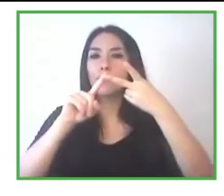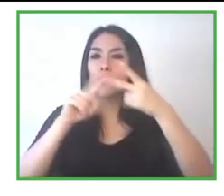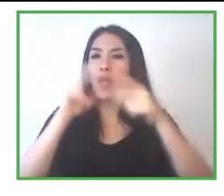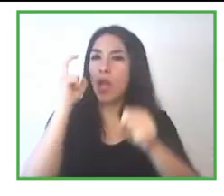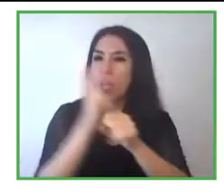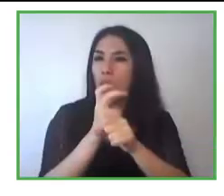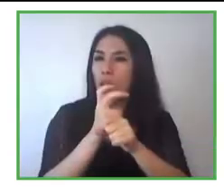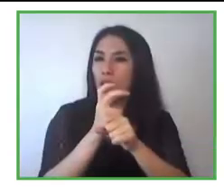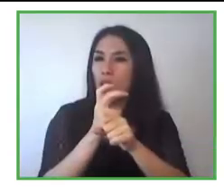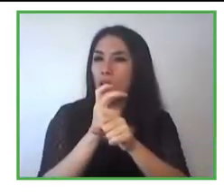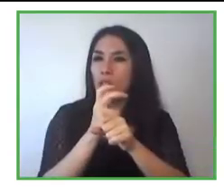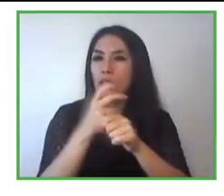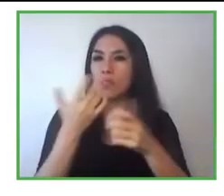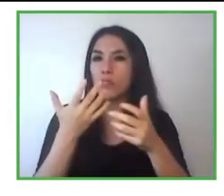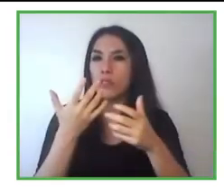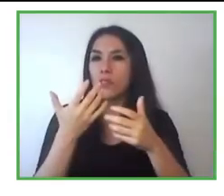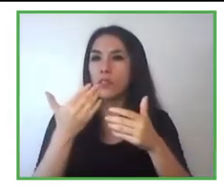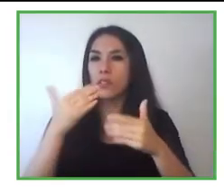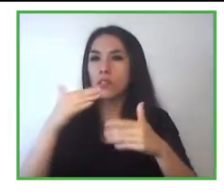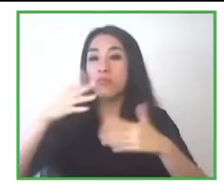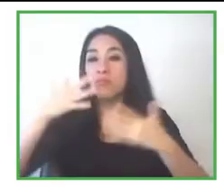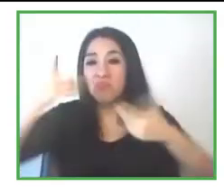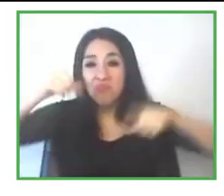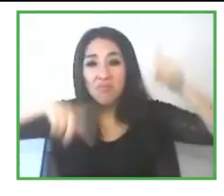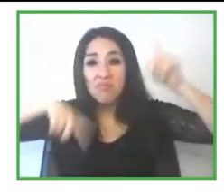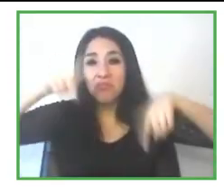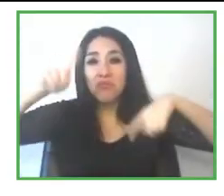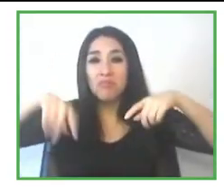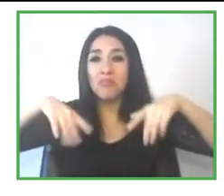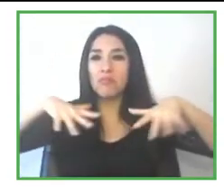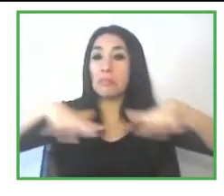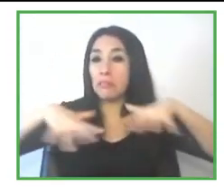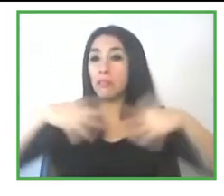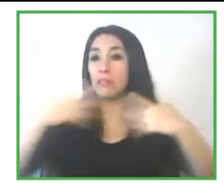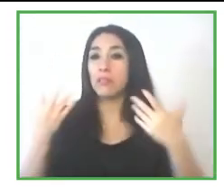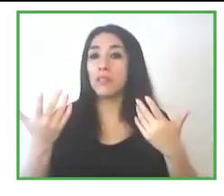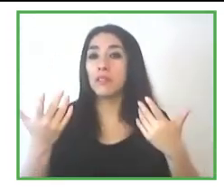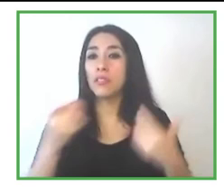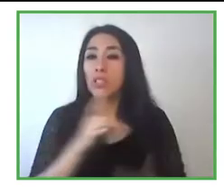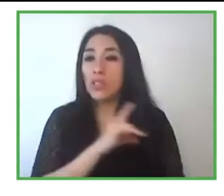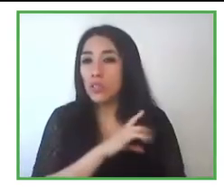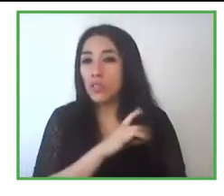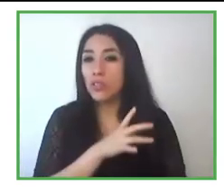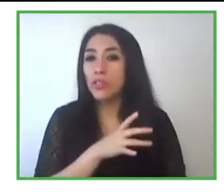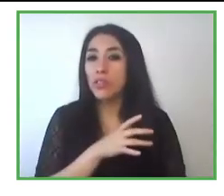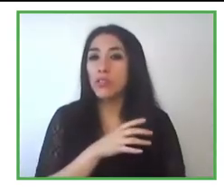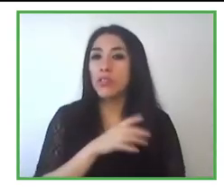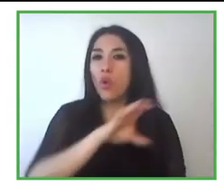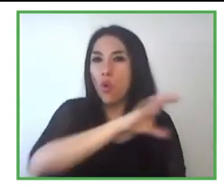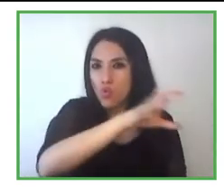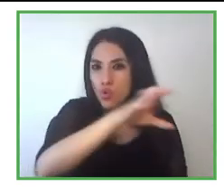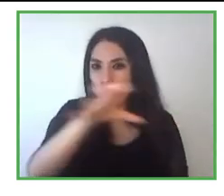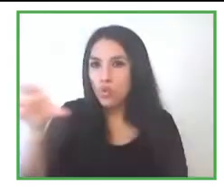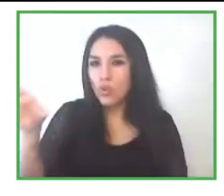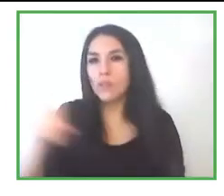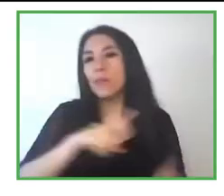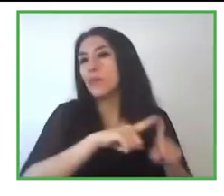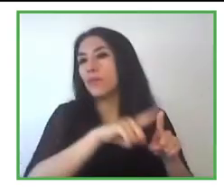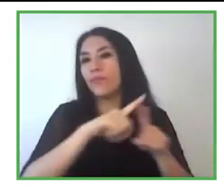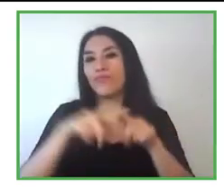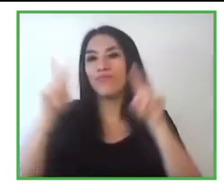is more on the bureaucratic side. The requirements of each country and every entity are different, and we